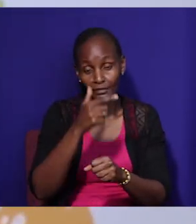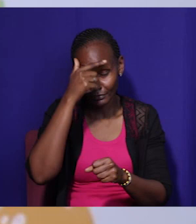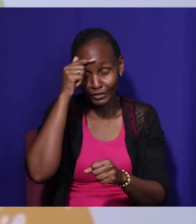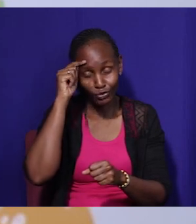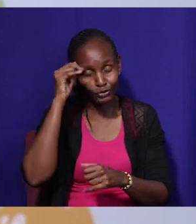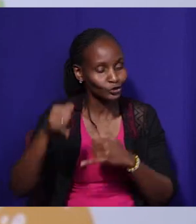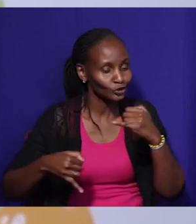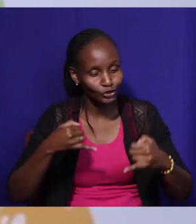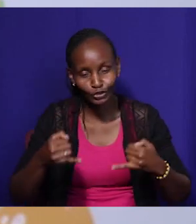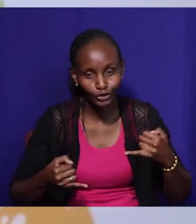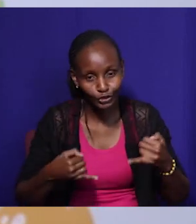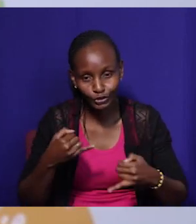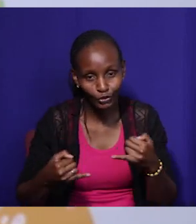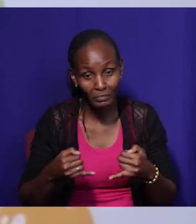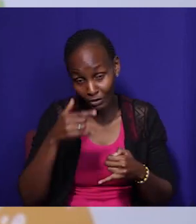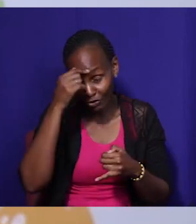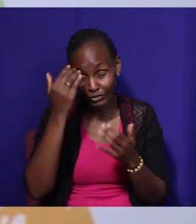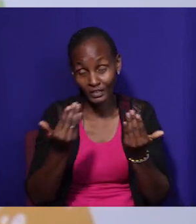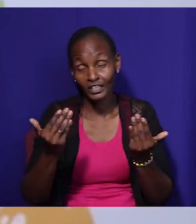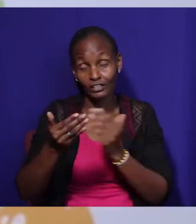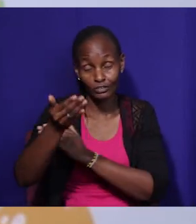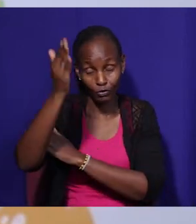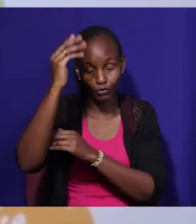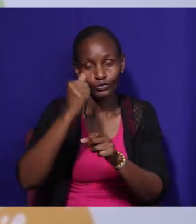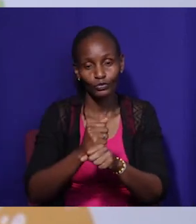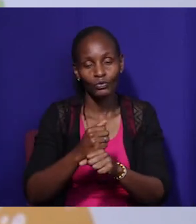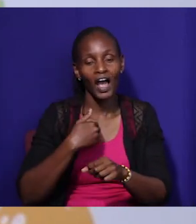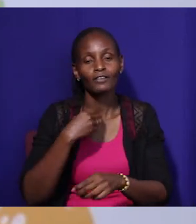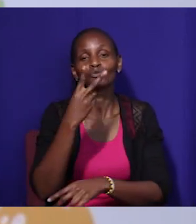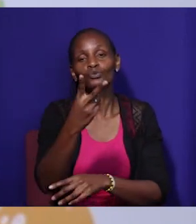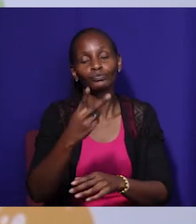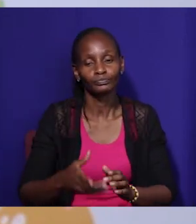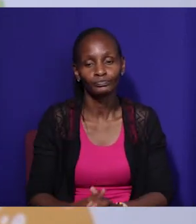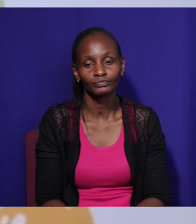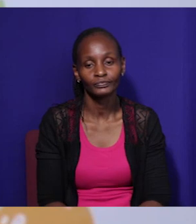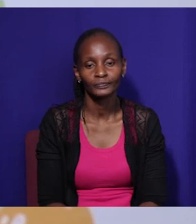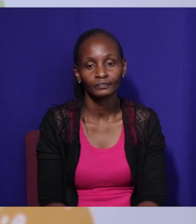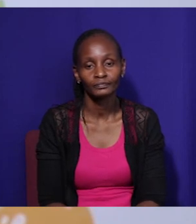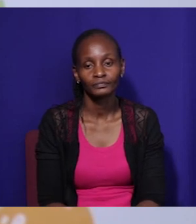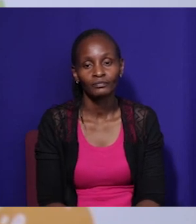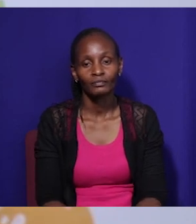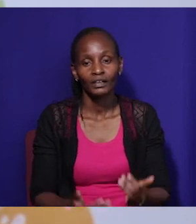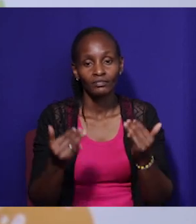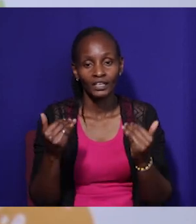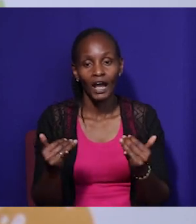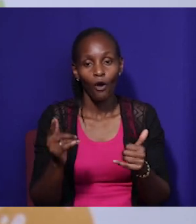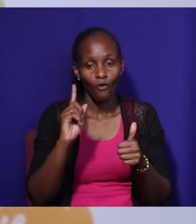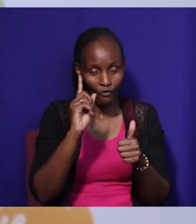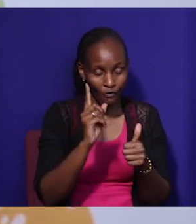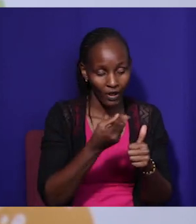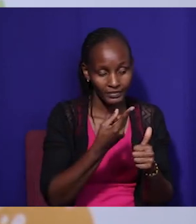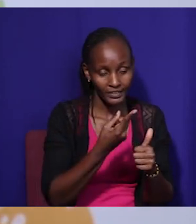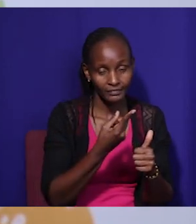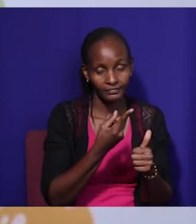are excited at the things God does, we have two today. Now, in the first